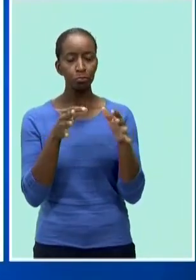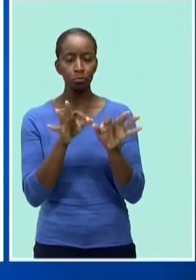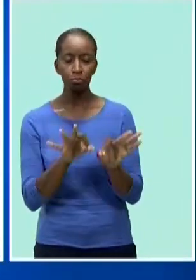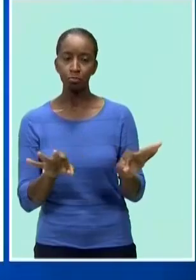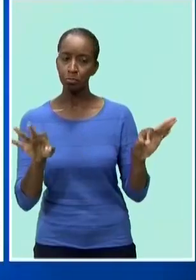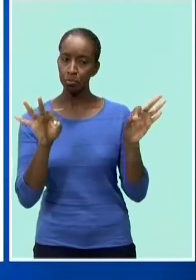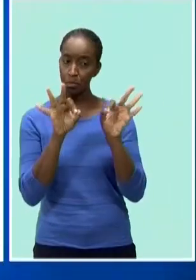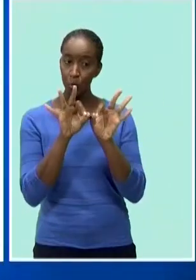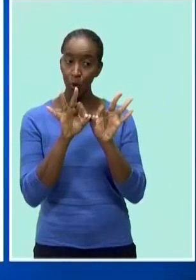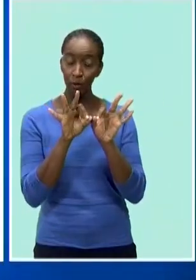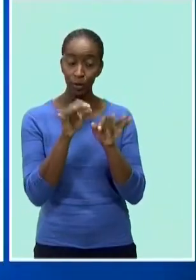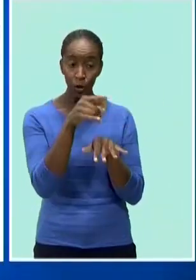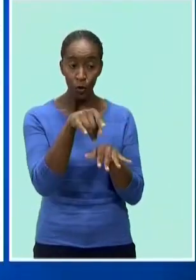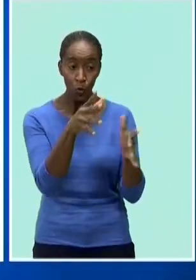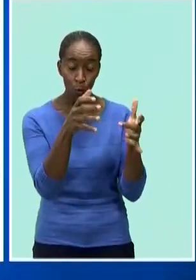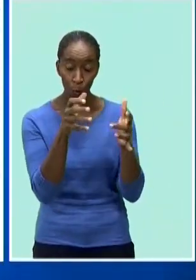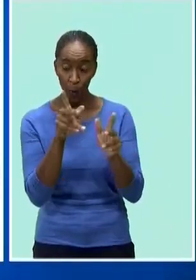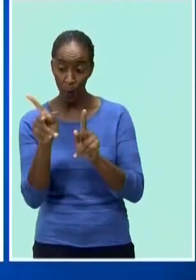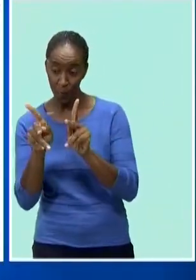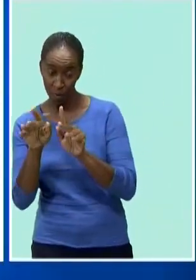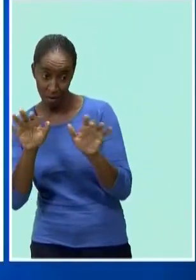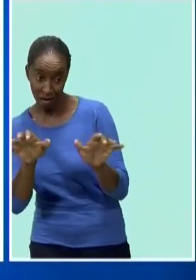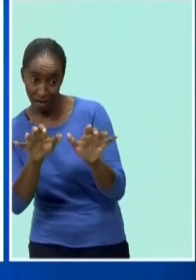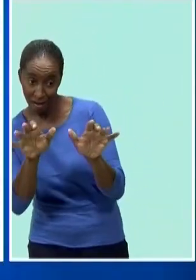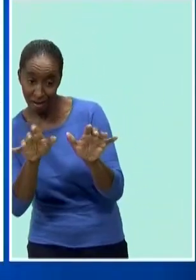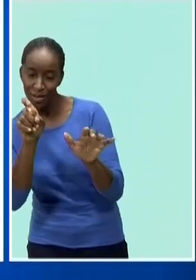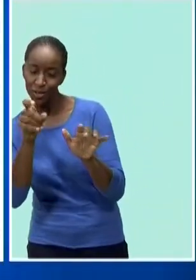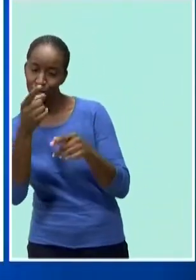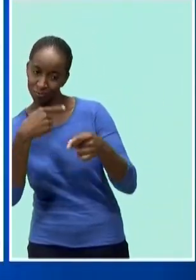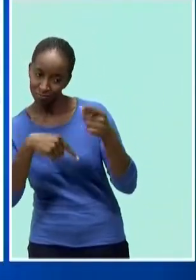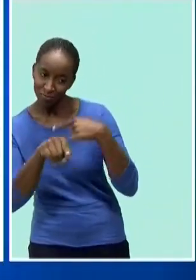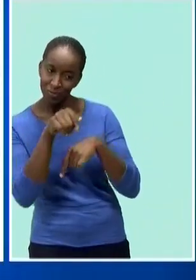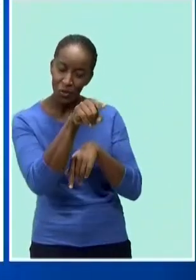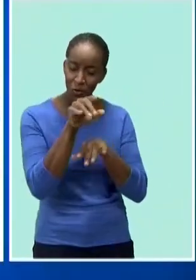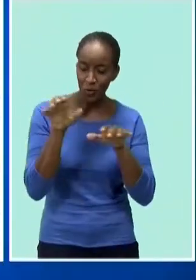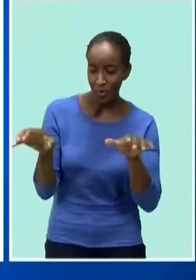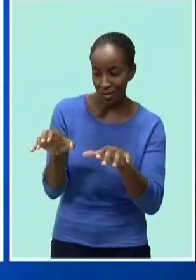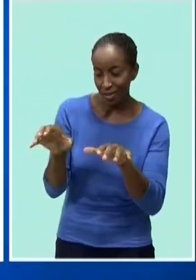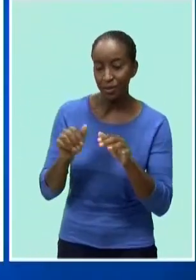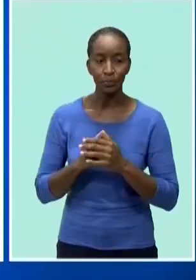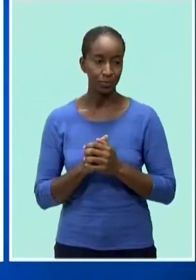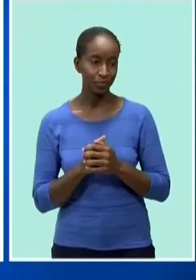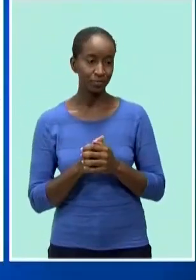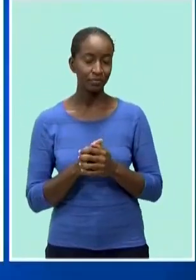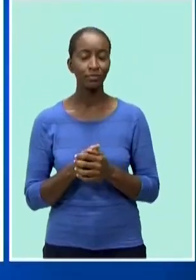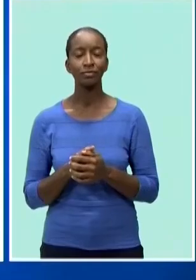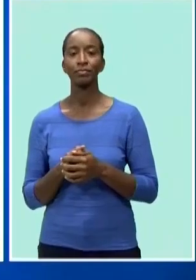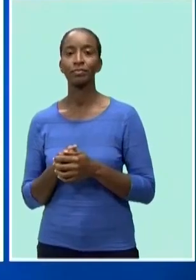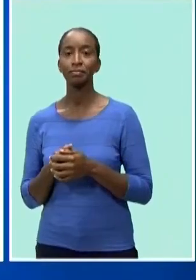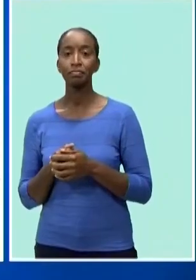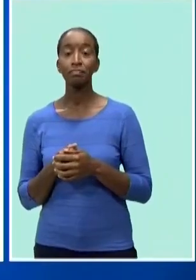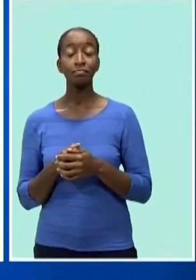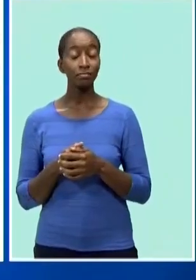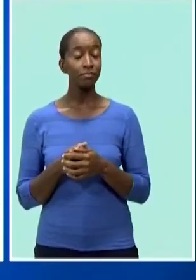doing unto others as you would have them do unto you. Now that's what's going to make you good